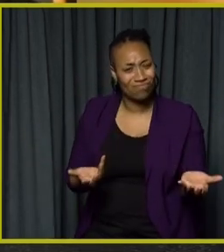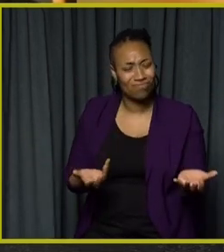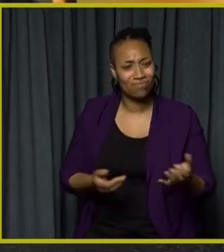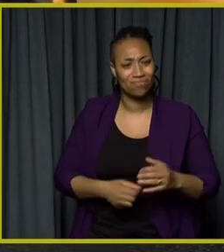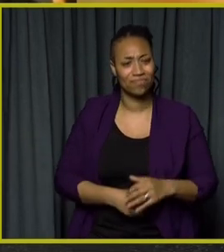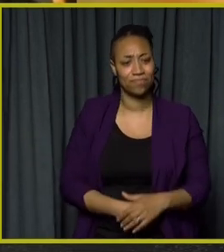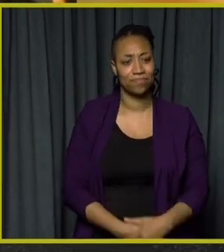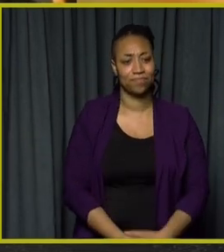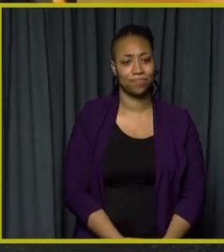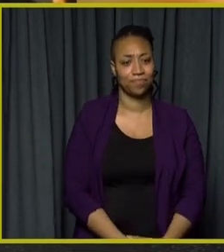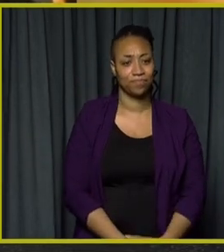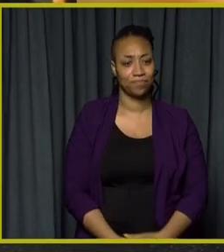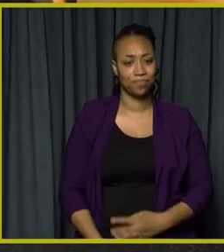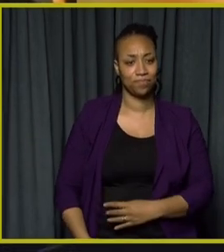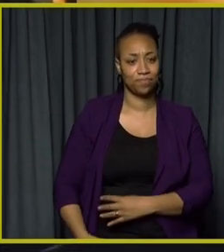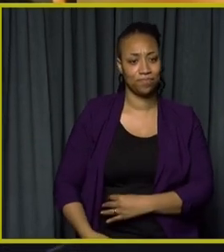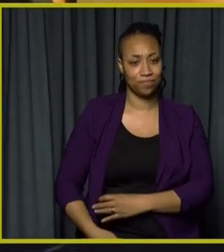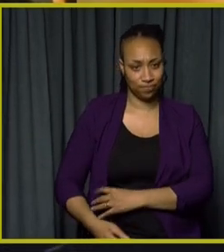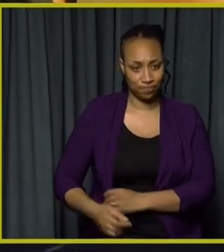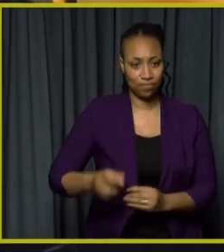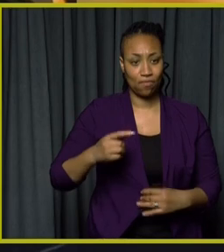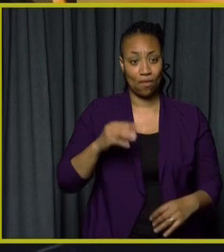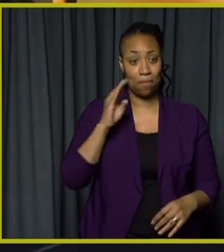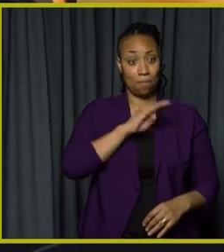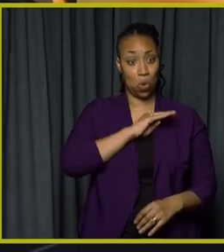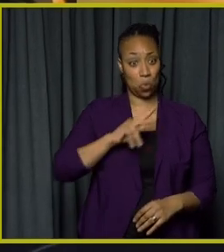justice was arm in arm with AFSCME? In